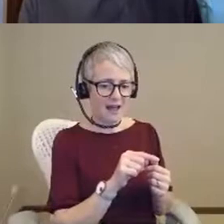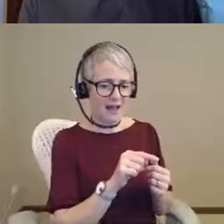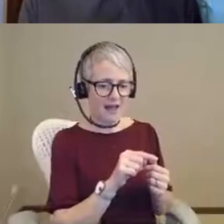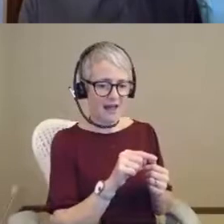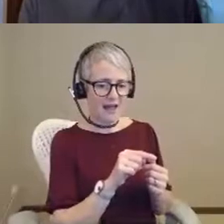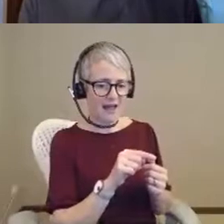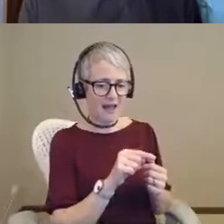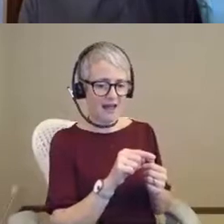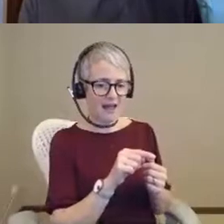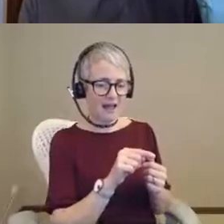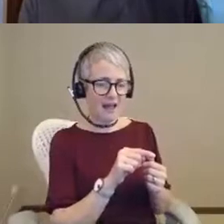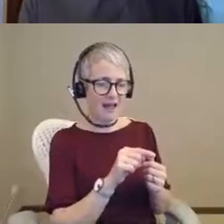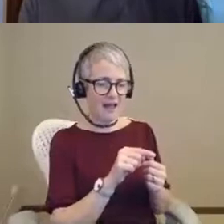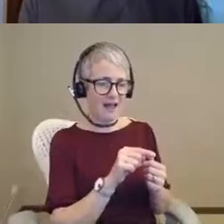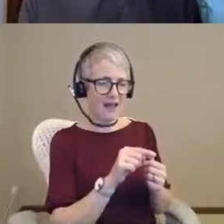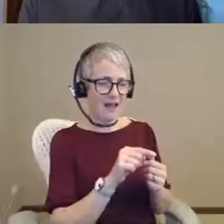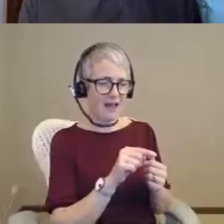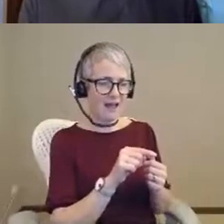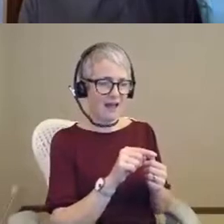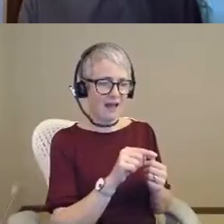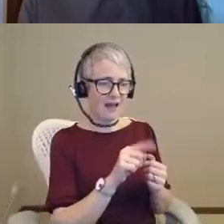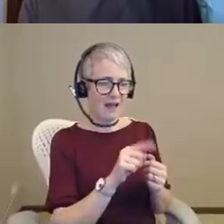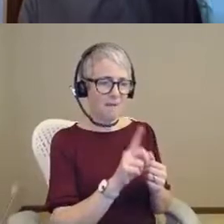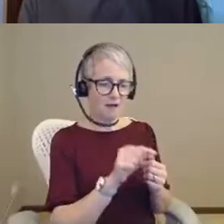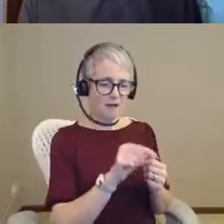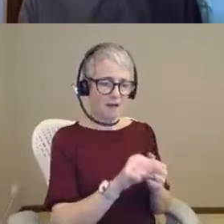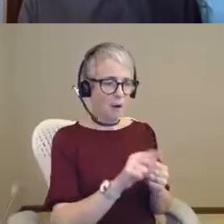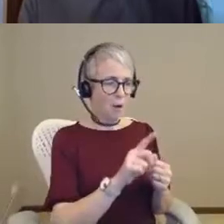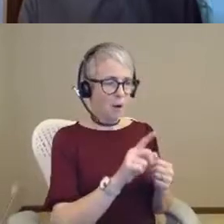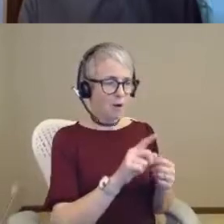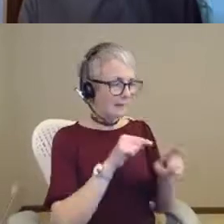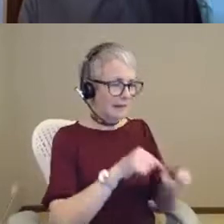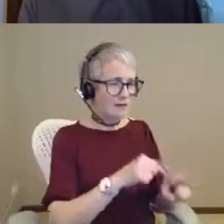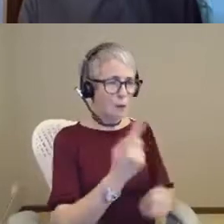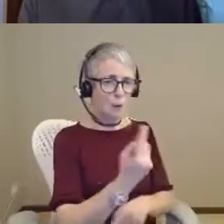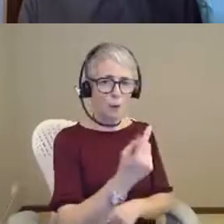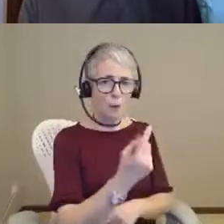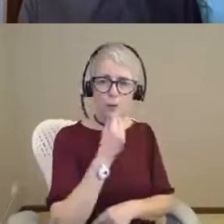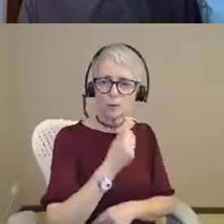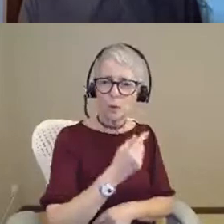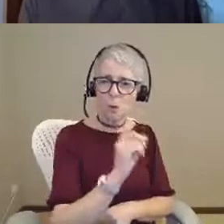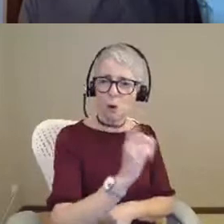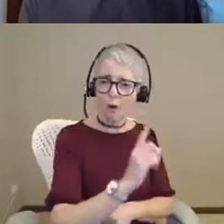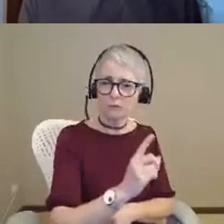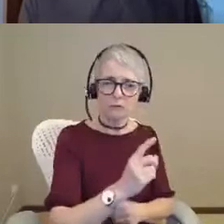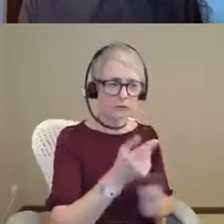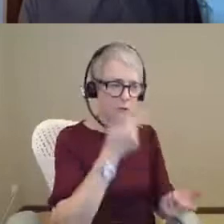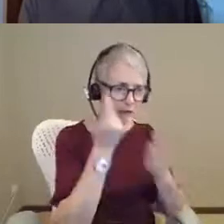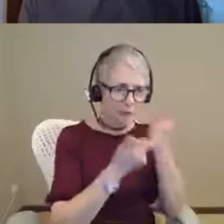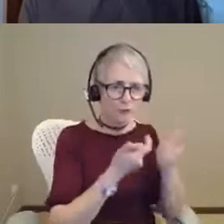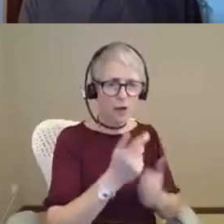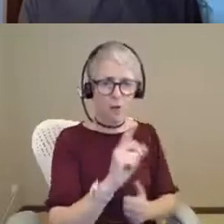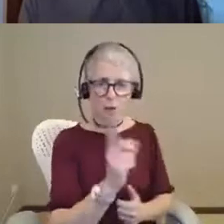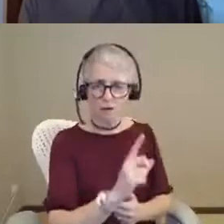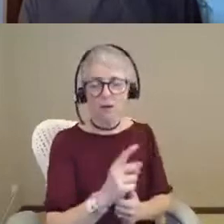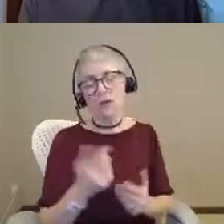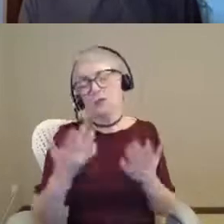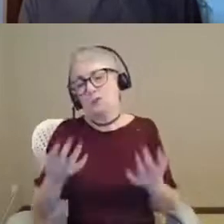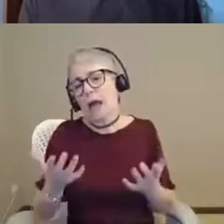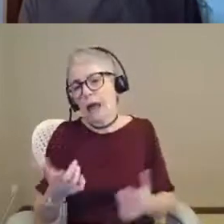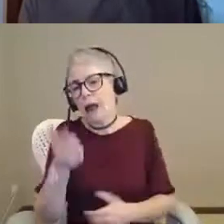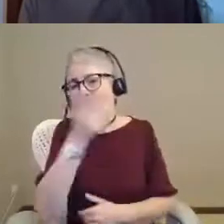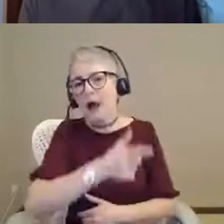little bit different and it depended on who used what browser and everything. And today, fortunately, some